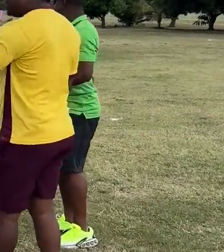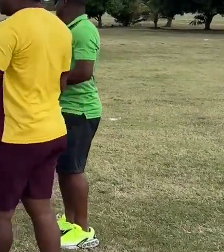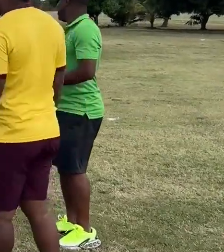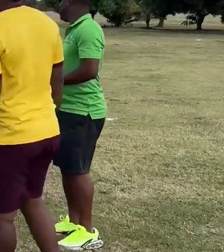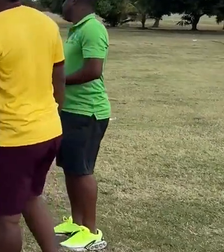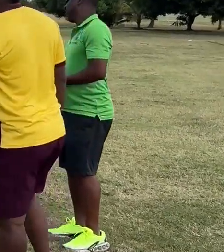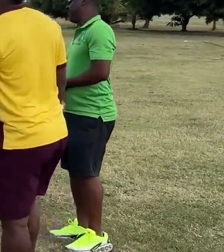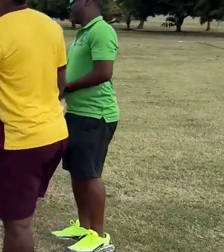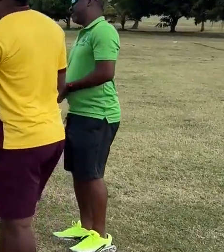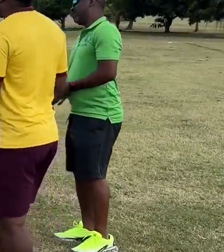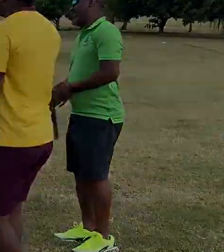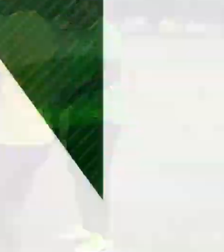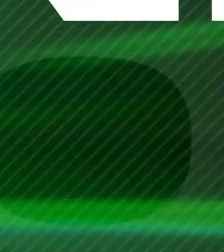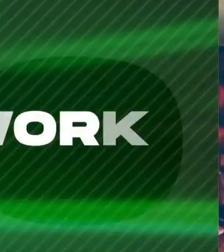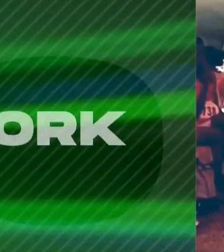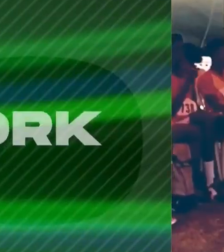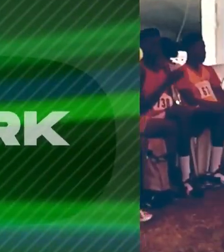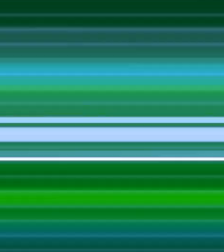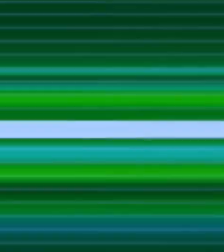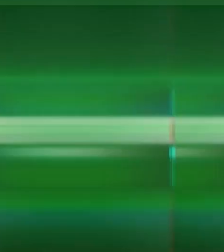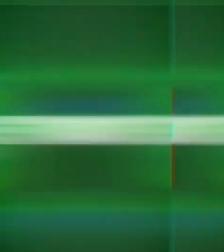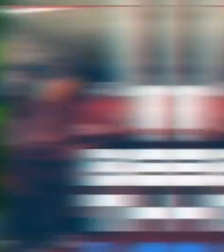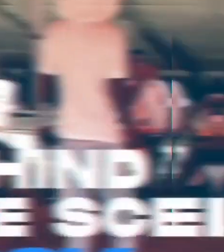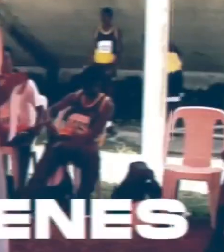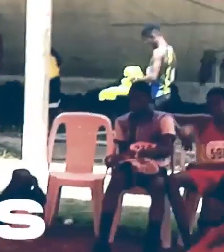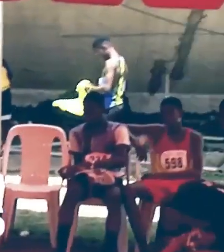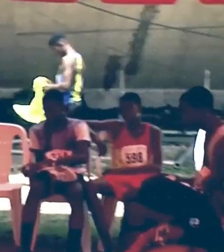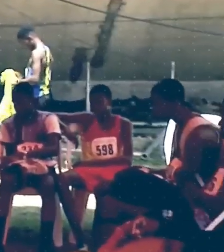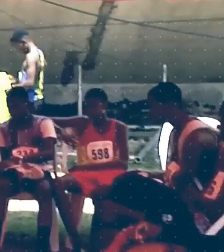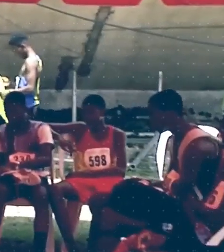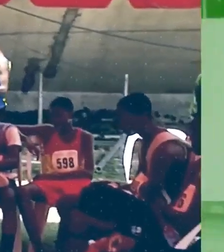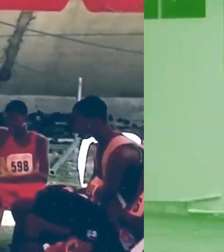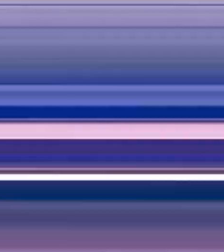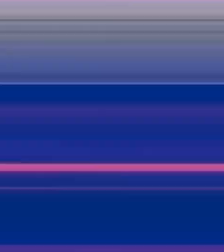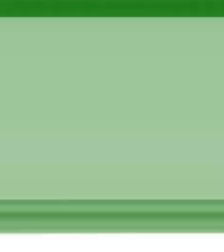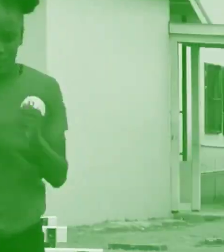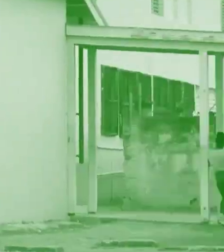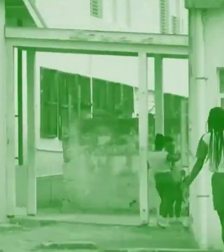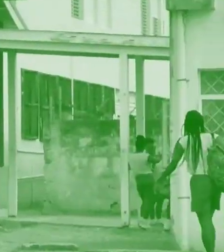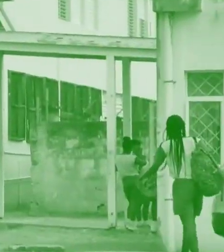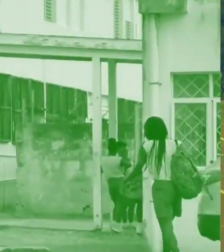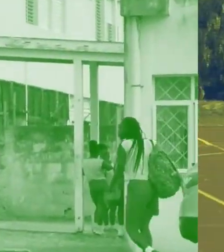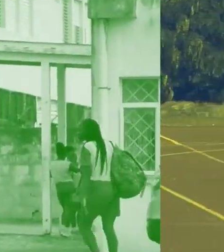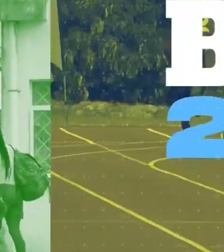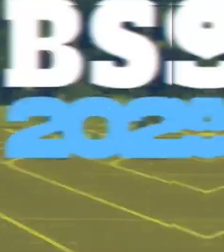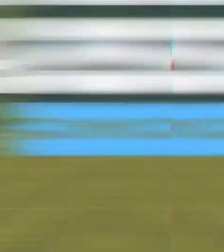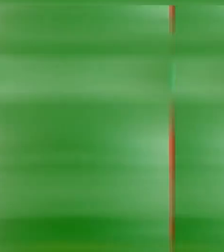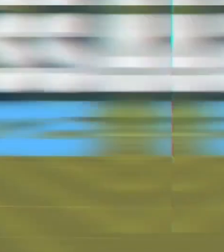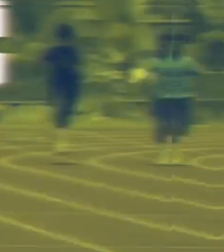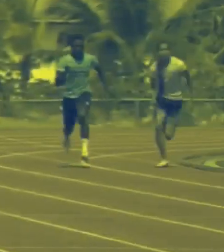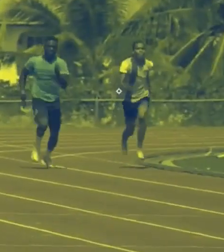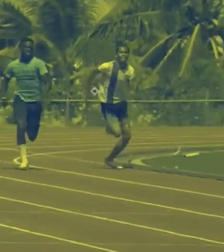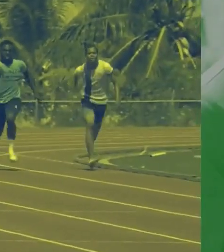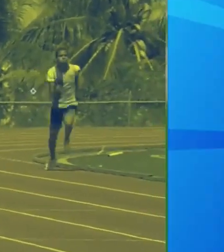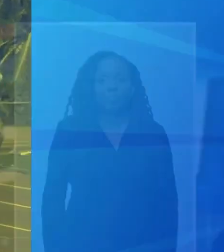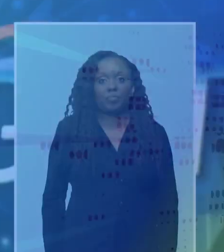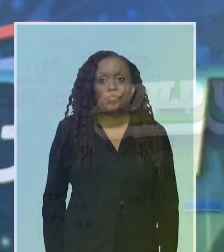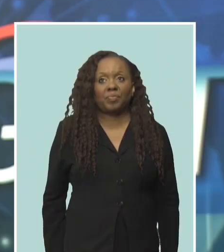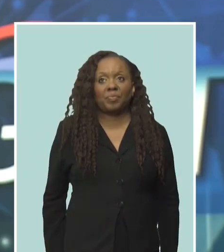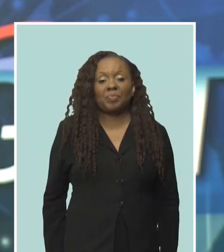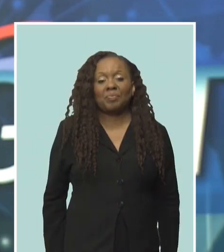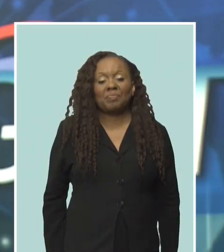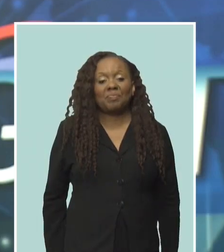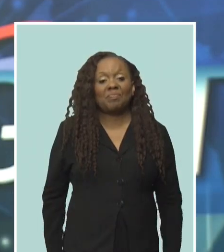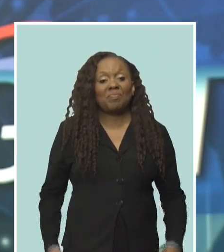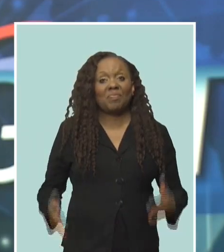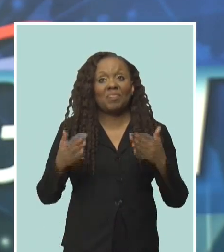it all together. That was Build Up to BSSAC, a behind-the-scenes look at preparations for BSSAC 2025.